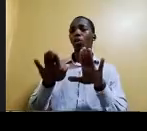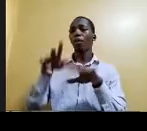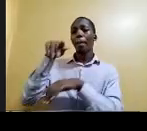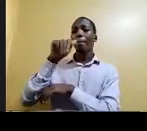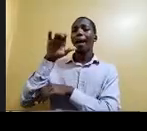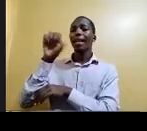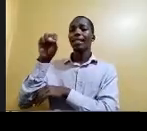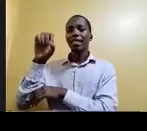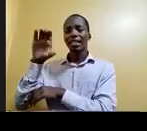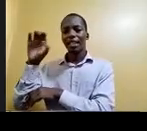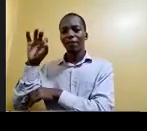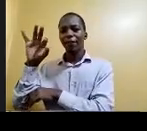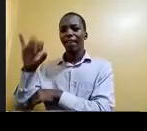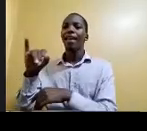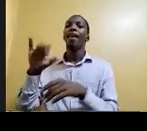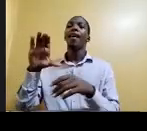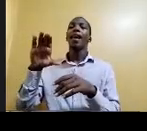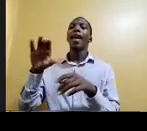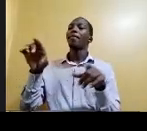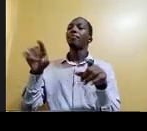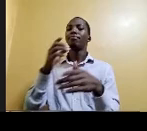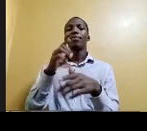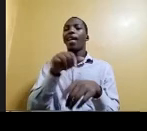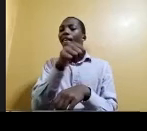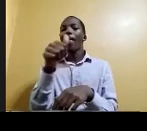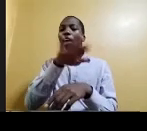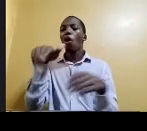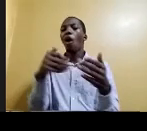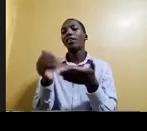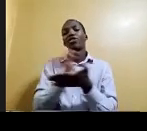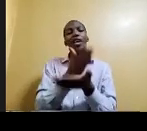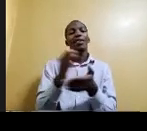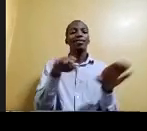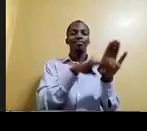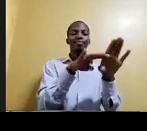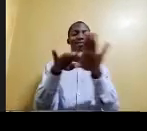it, while the other ones are shared throughout the OACPs. And next slide, please.